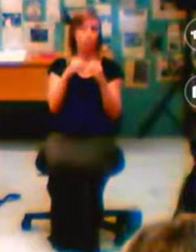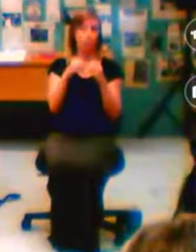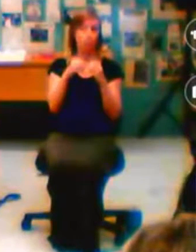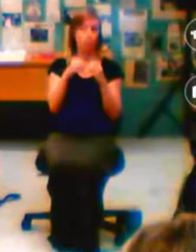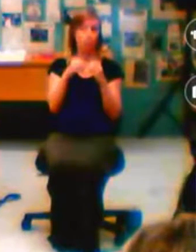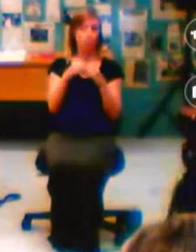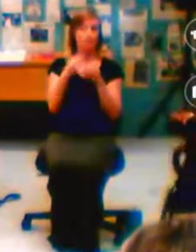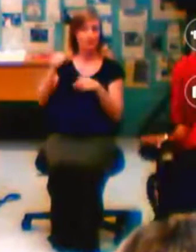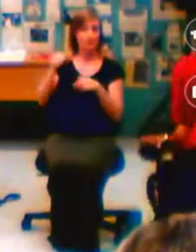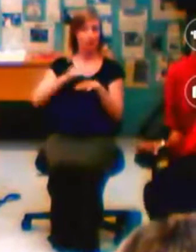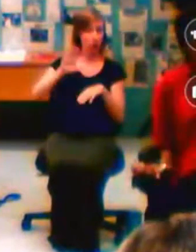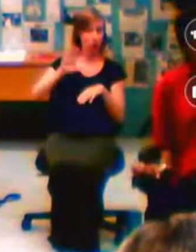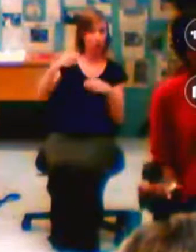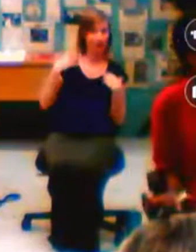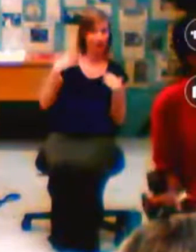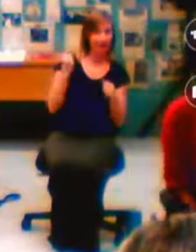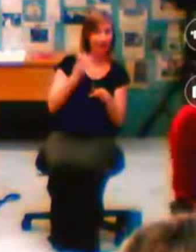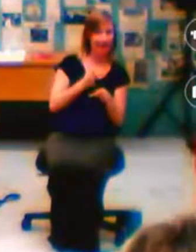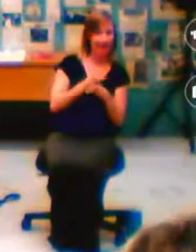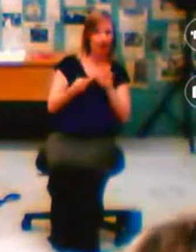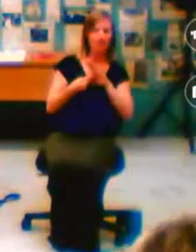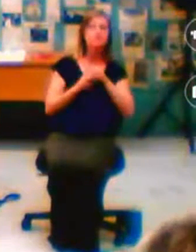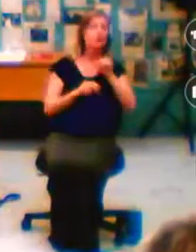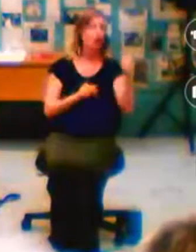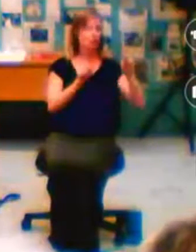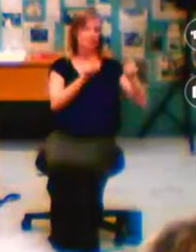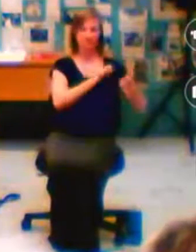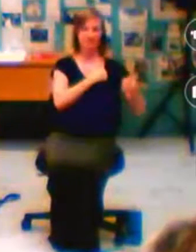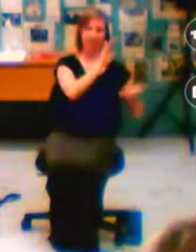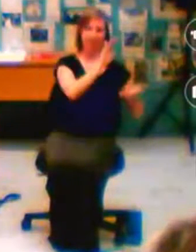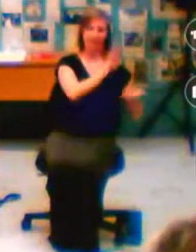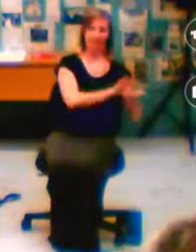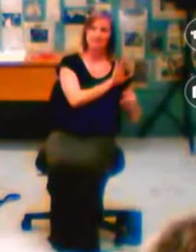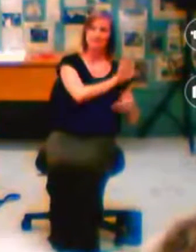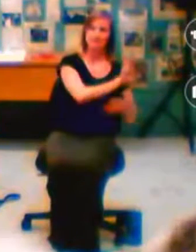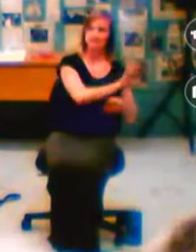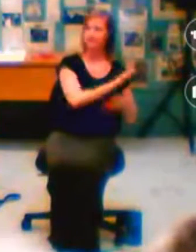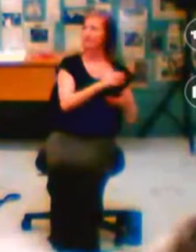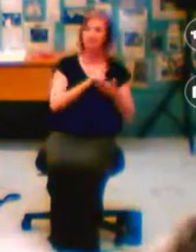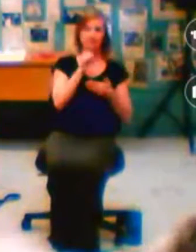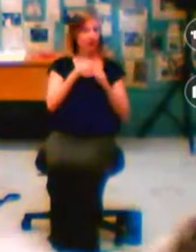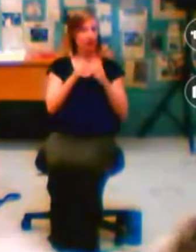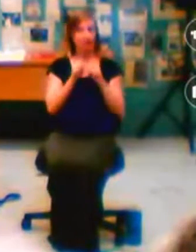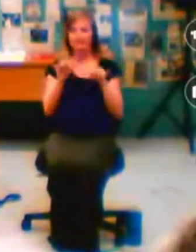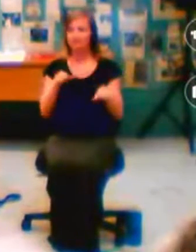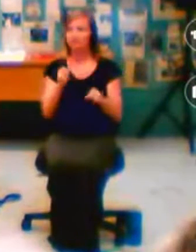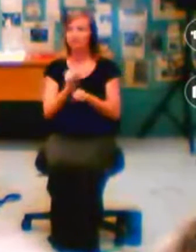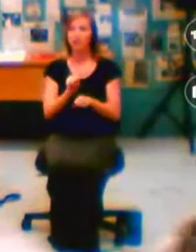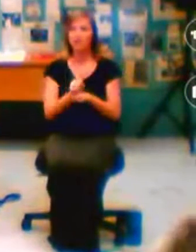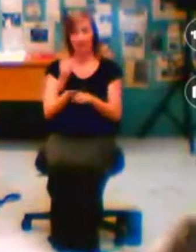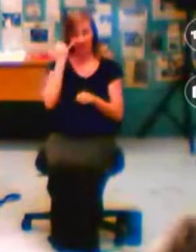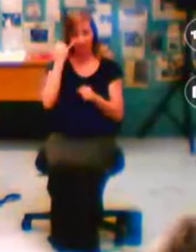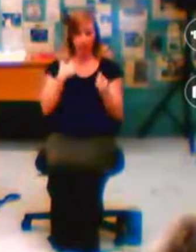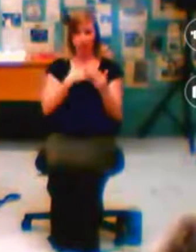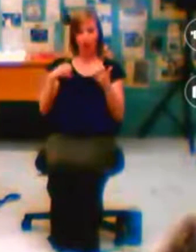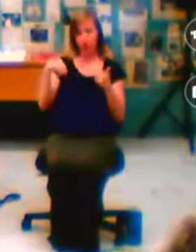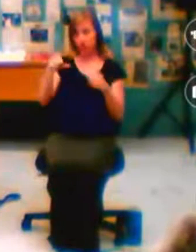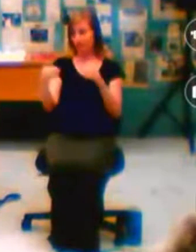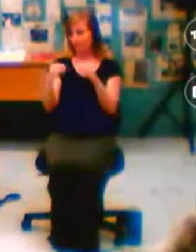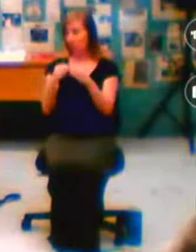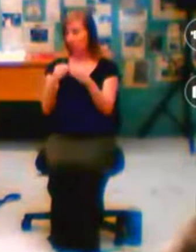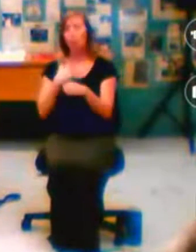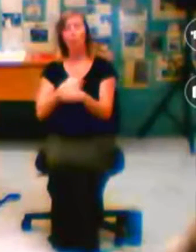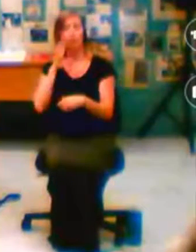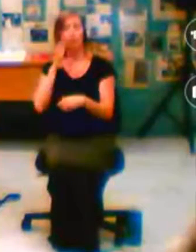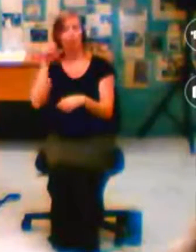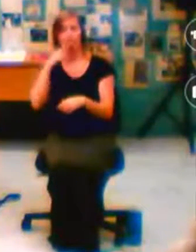board is required to control per capita health spending. Think about that. That means if you want more spent on